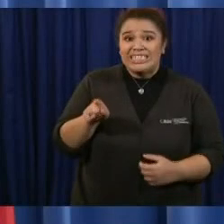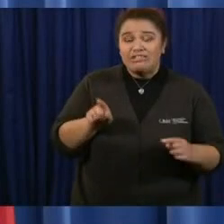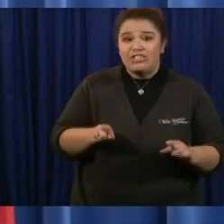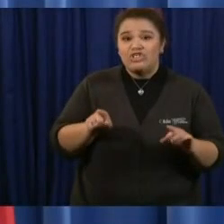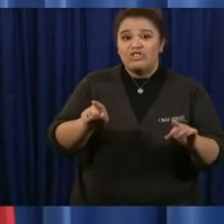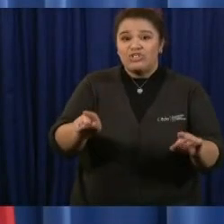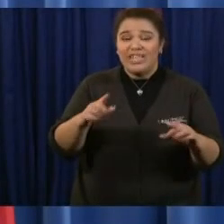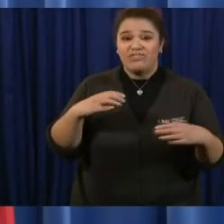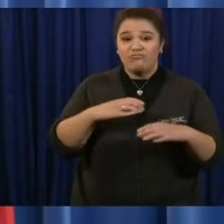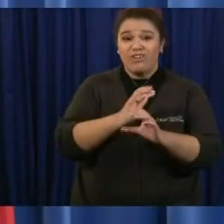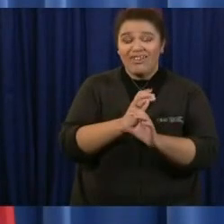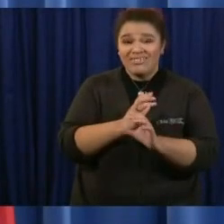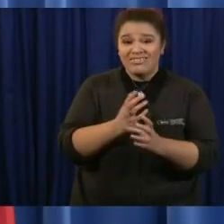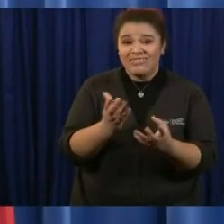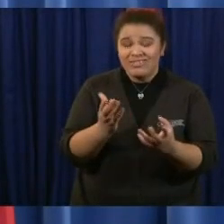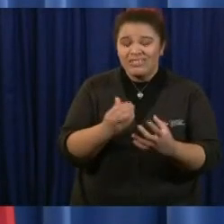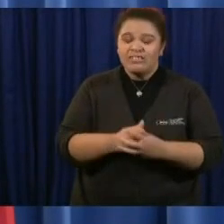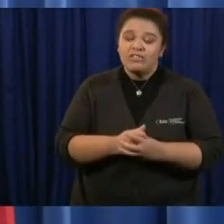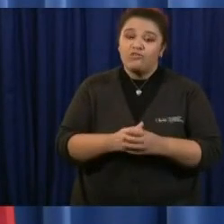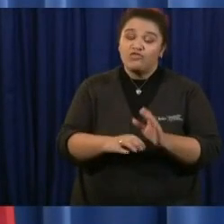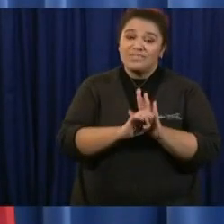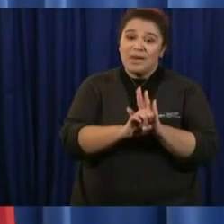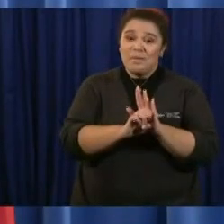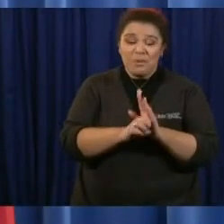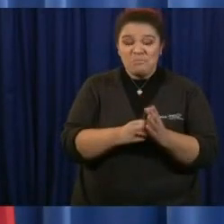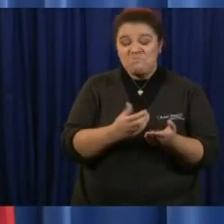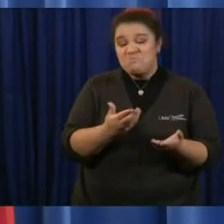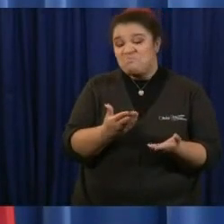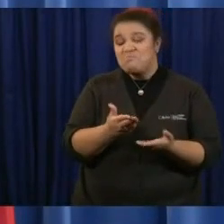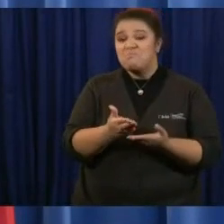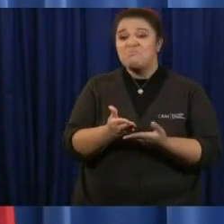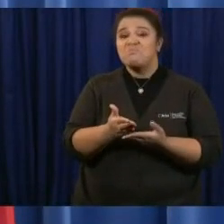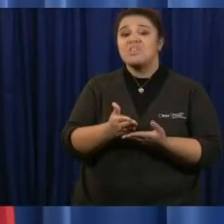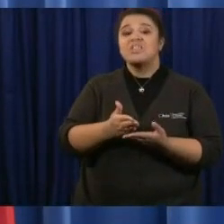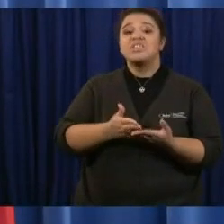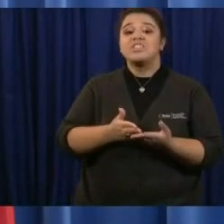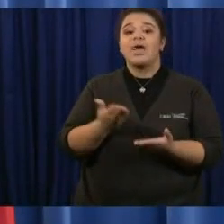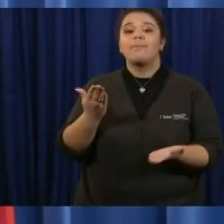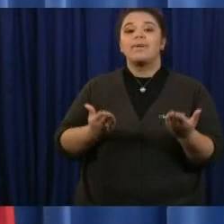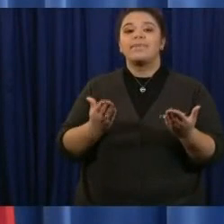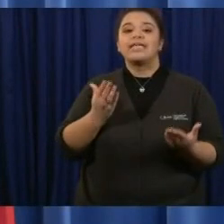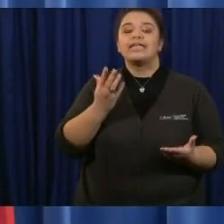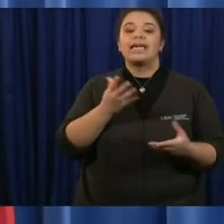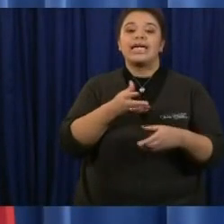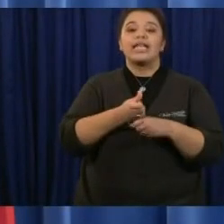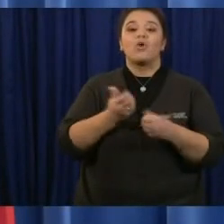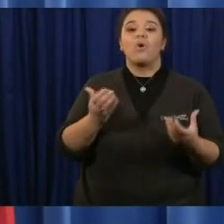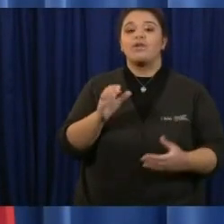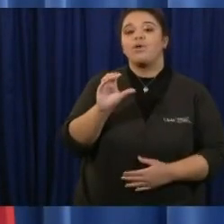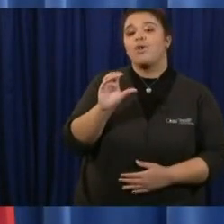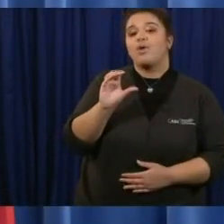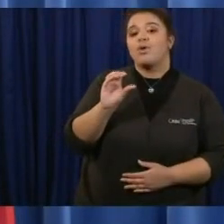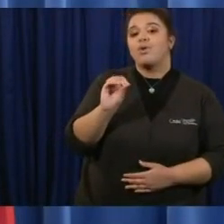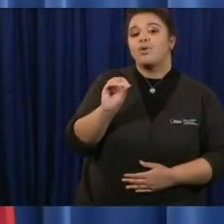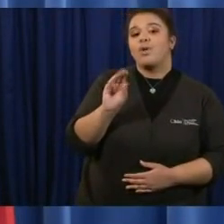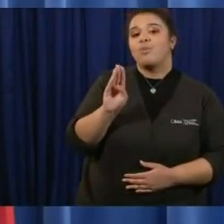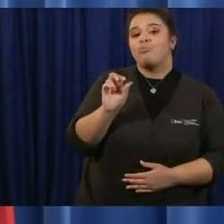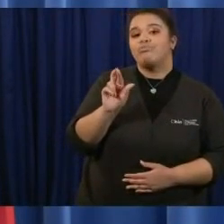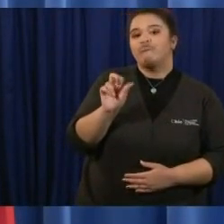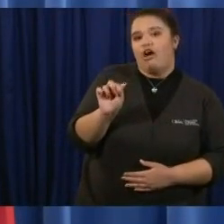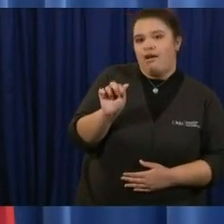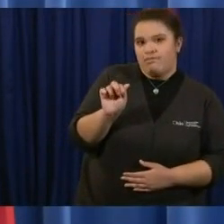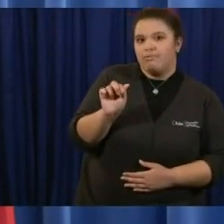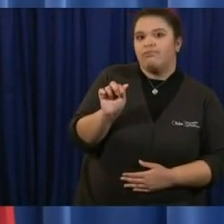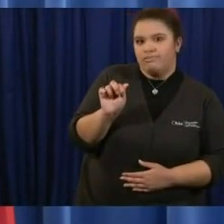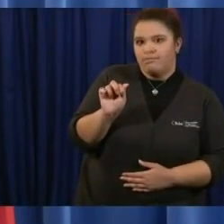for example, some of them might be getting, you know, the COBRA options, you know. So what are their